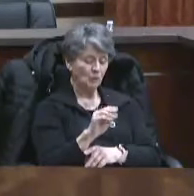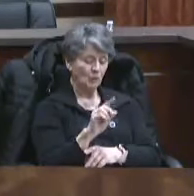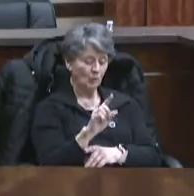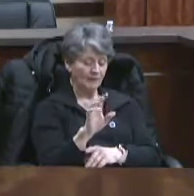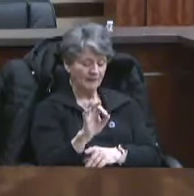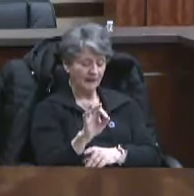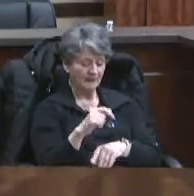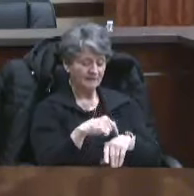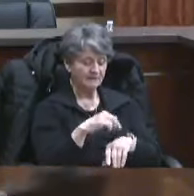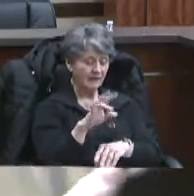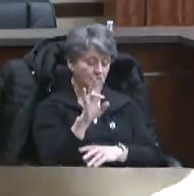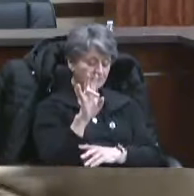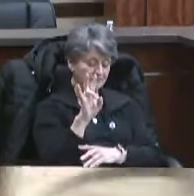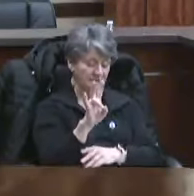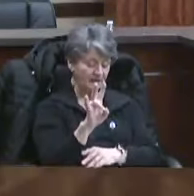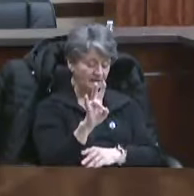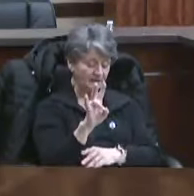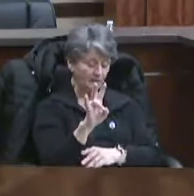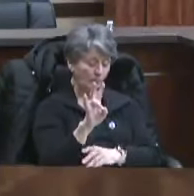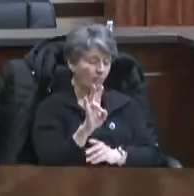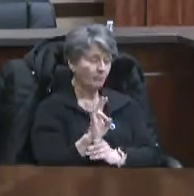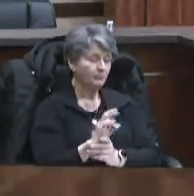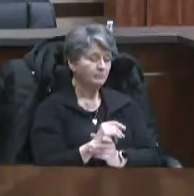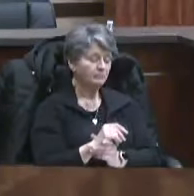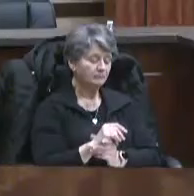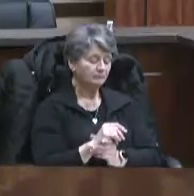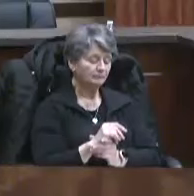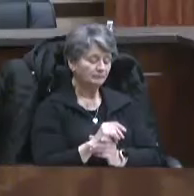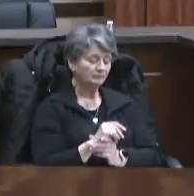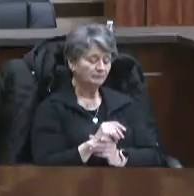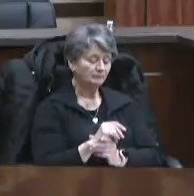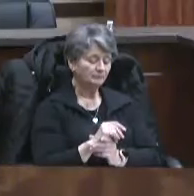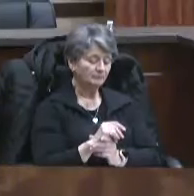at 7 o'clock p.m.